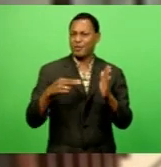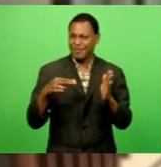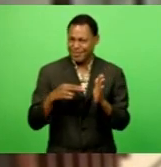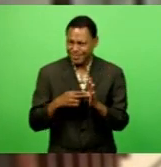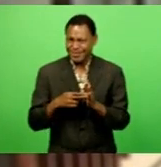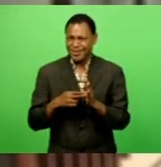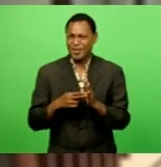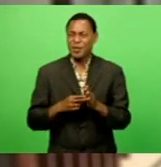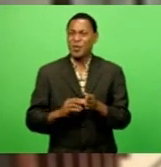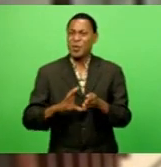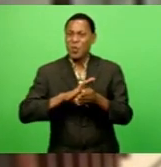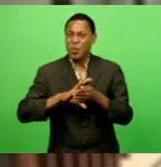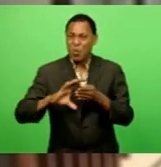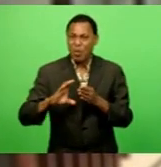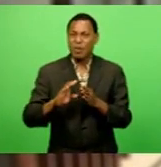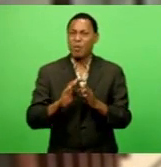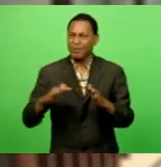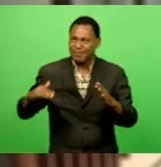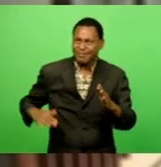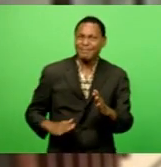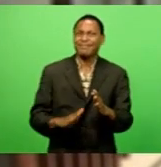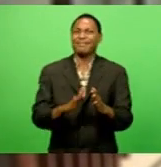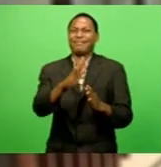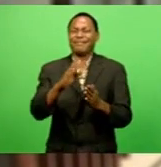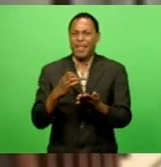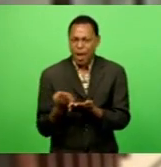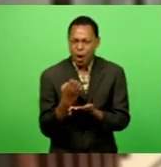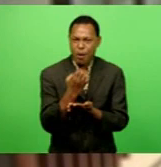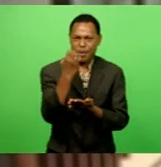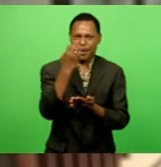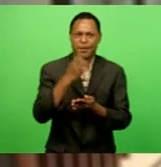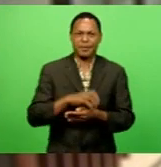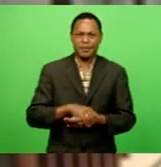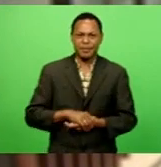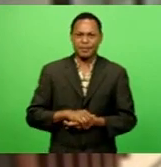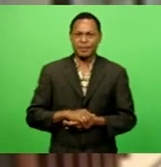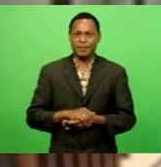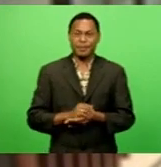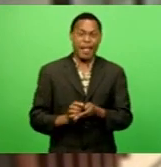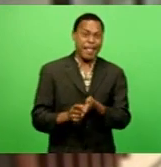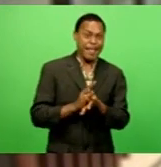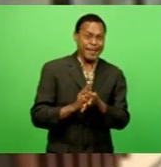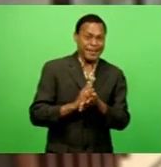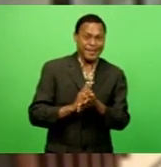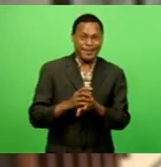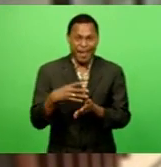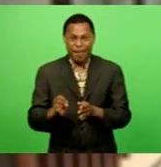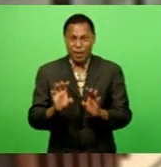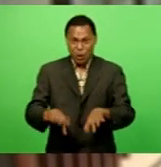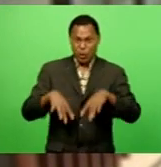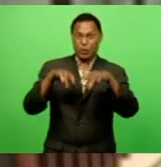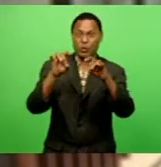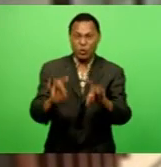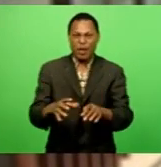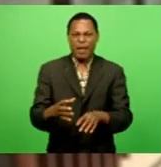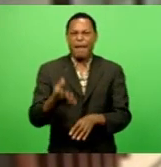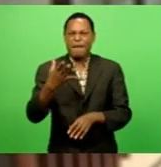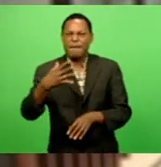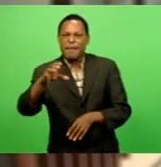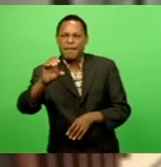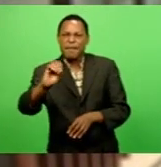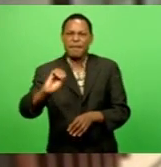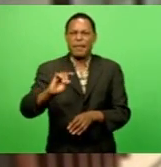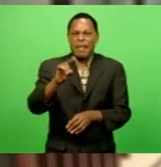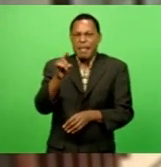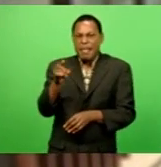upward march in hope of continued economic recovery. The latest data coming out of Australia showed 50,000 net new jobs were